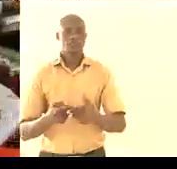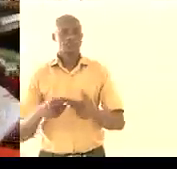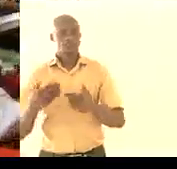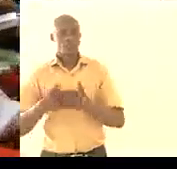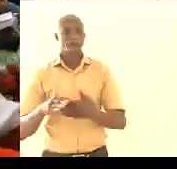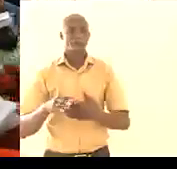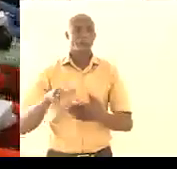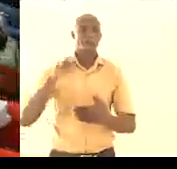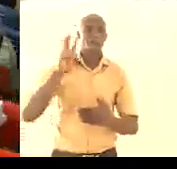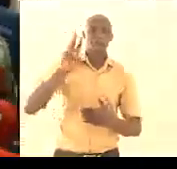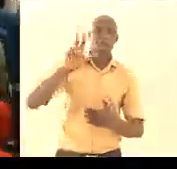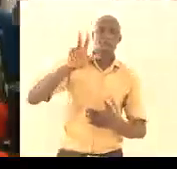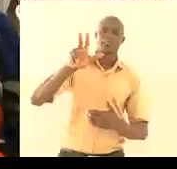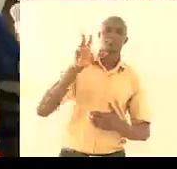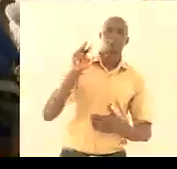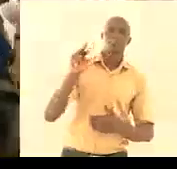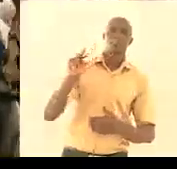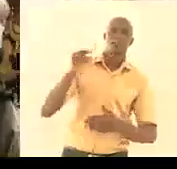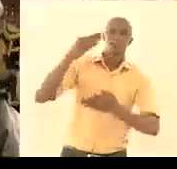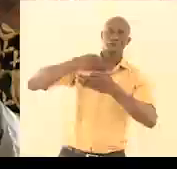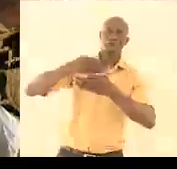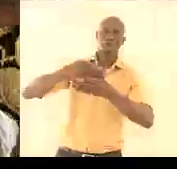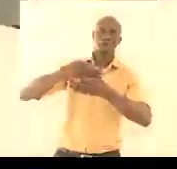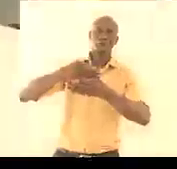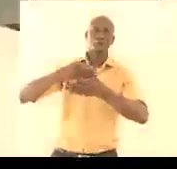the 3-meter fence, you have